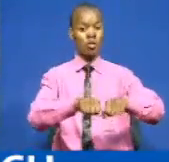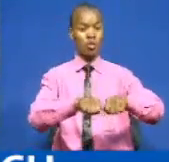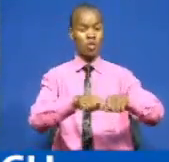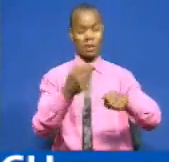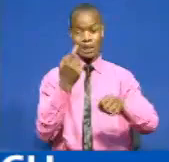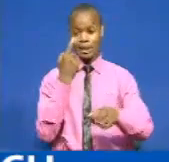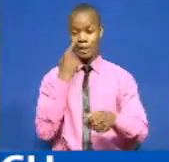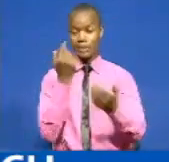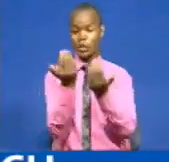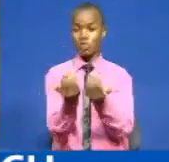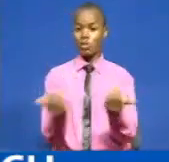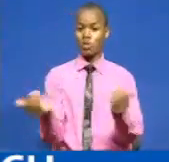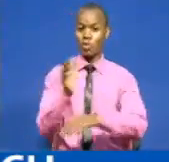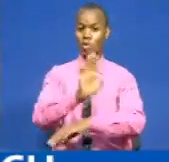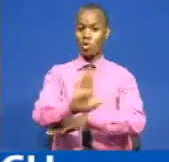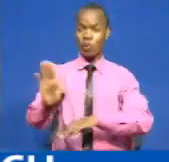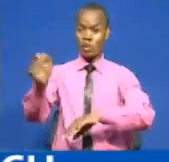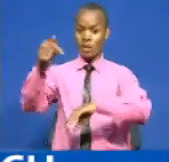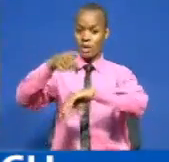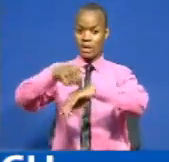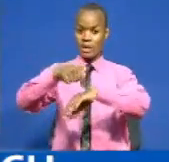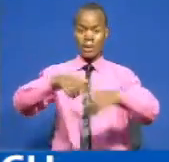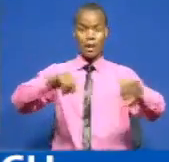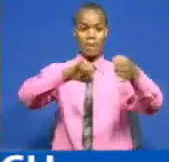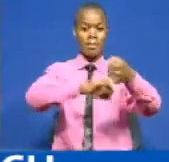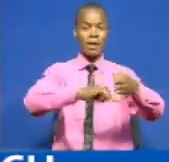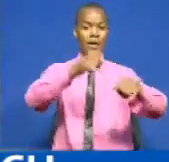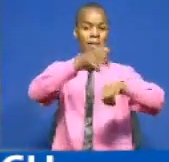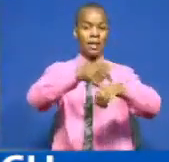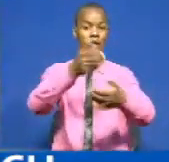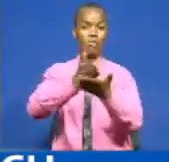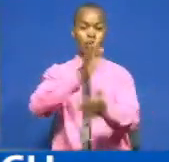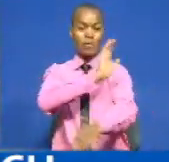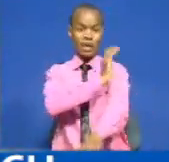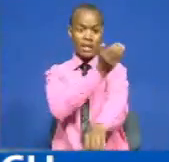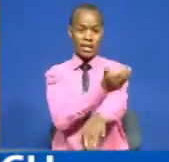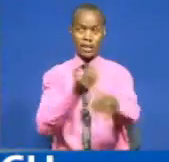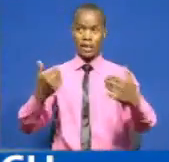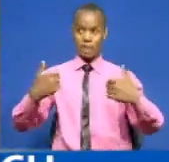life, while you are still energetic enough